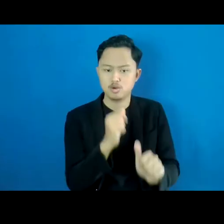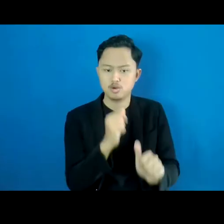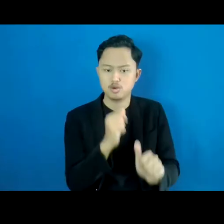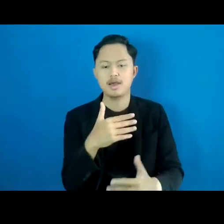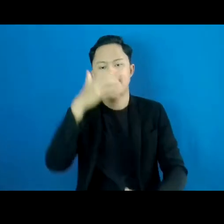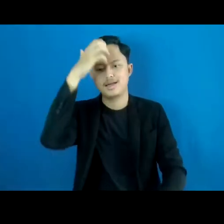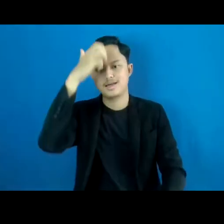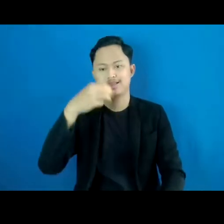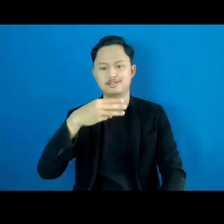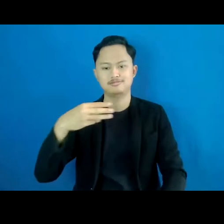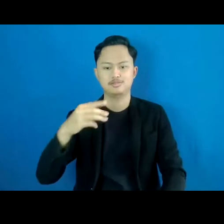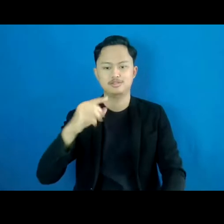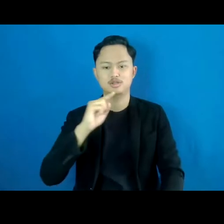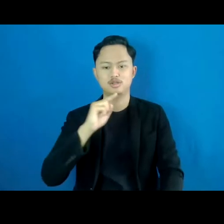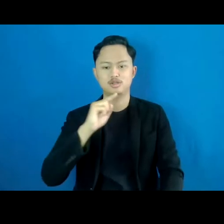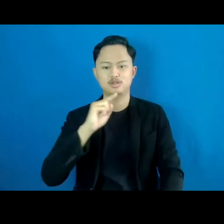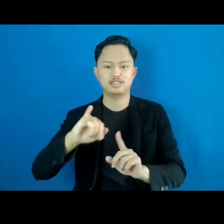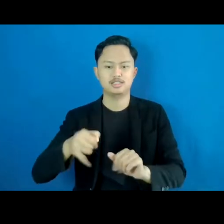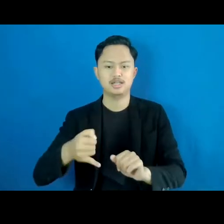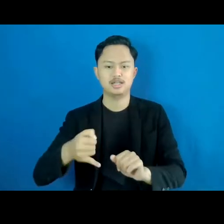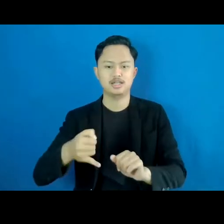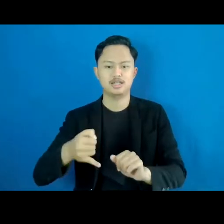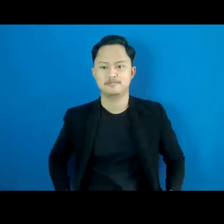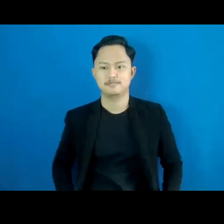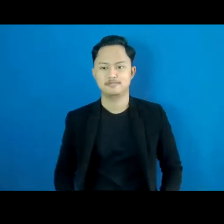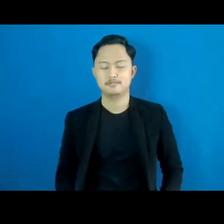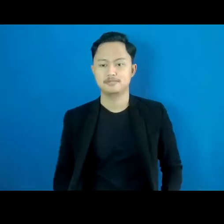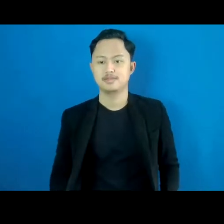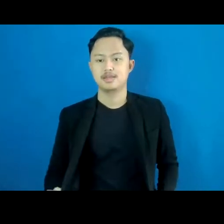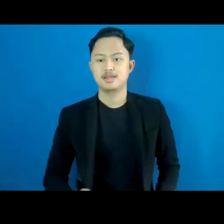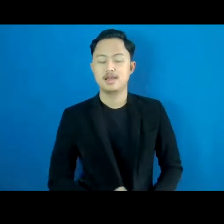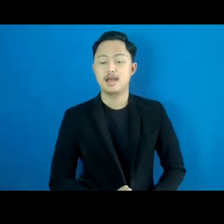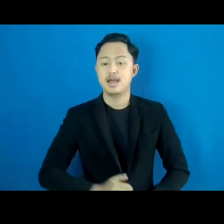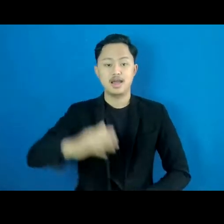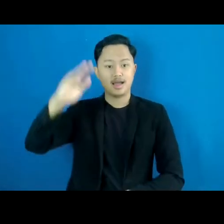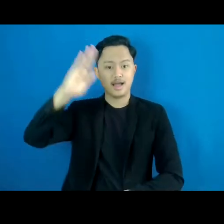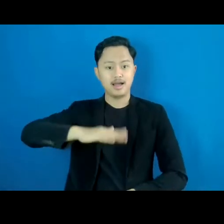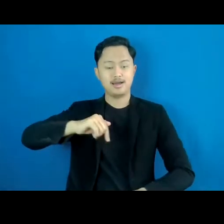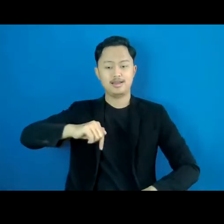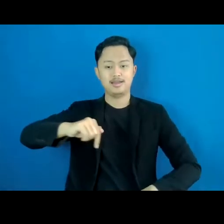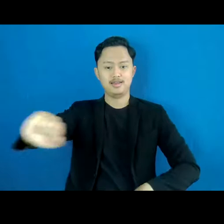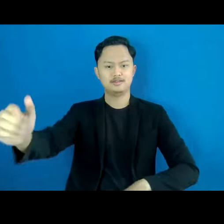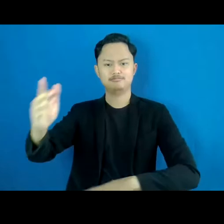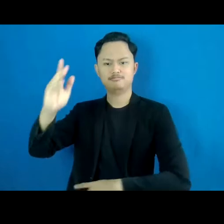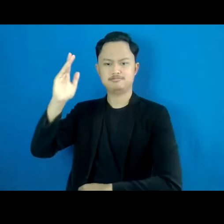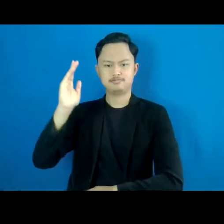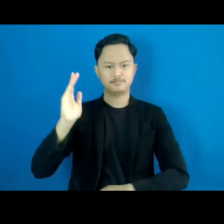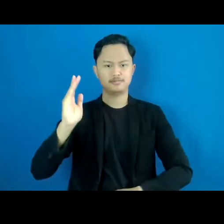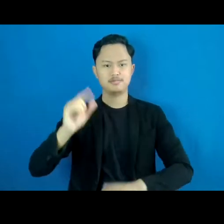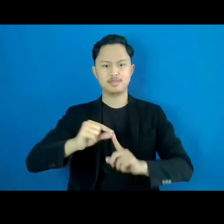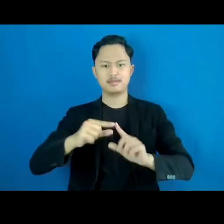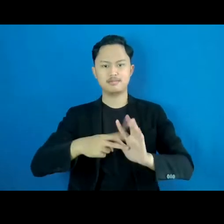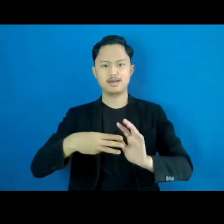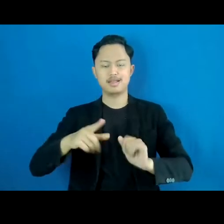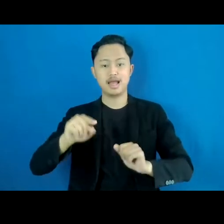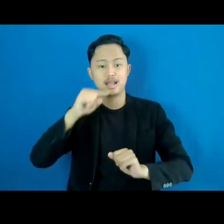with TransJakarta. So today joining us on the panel are Mr. Vijay